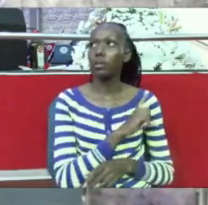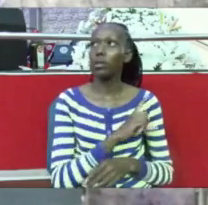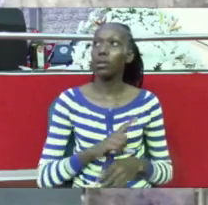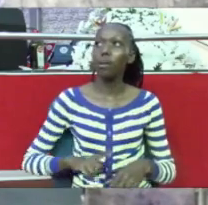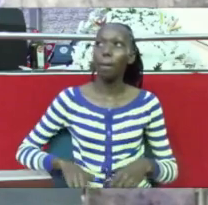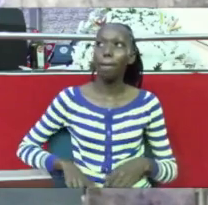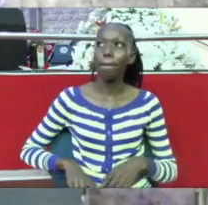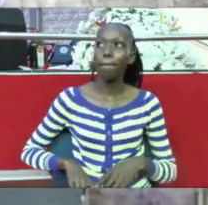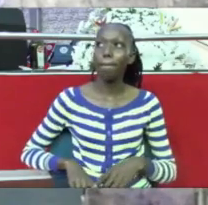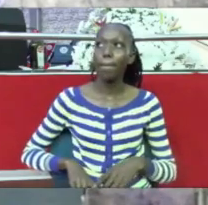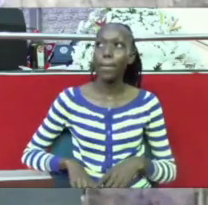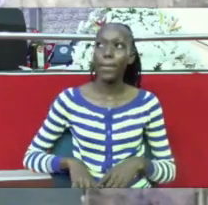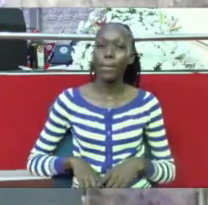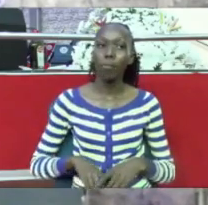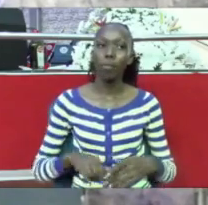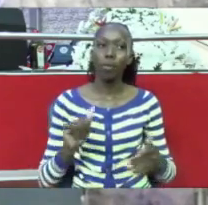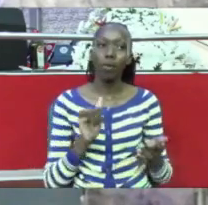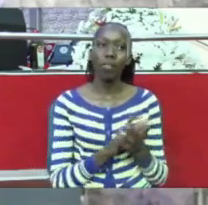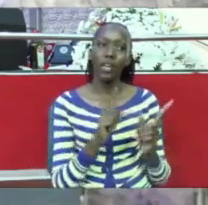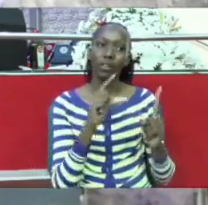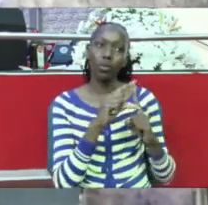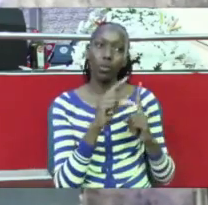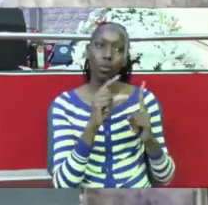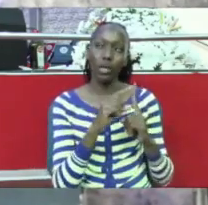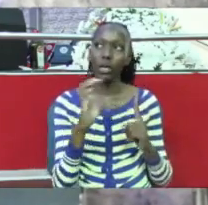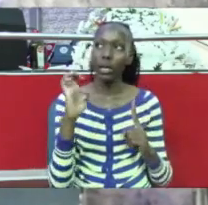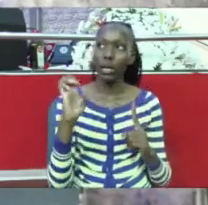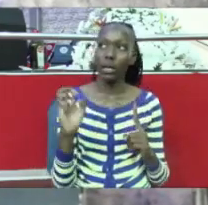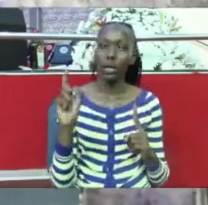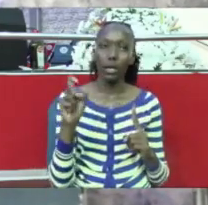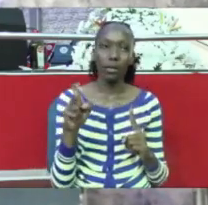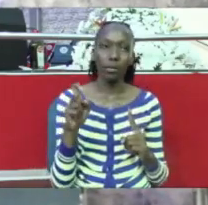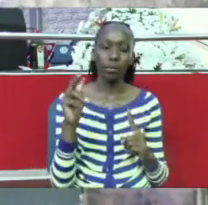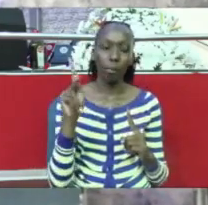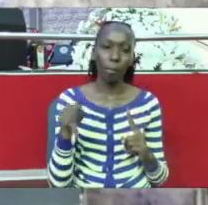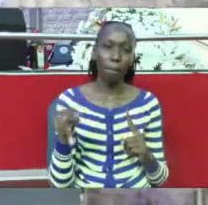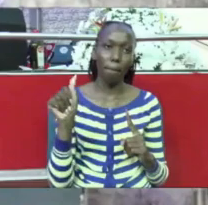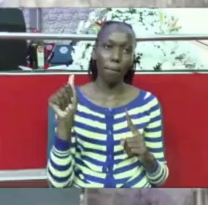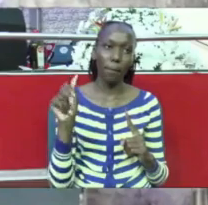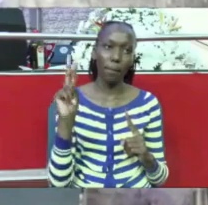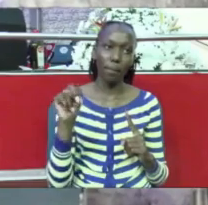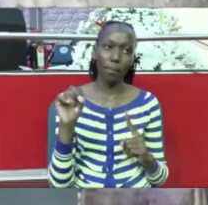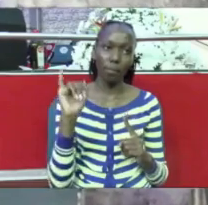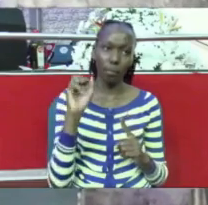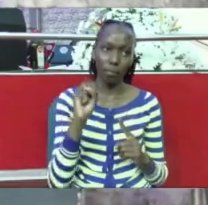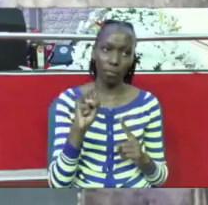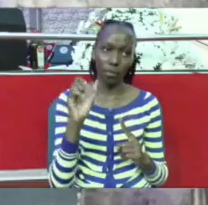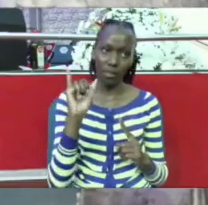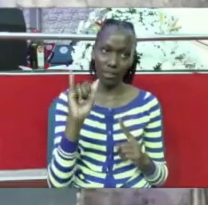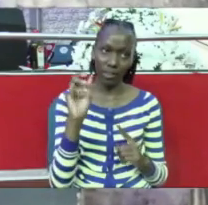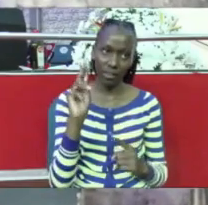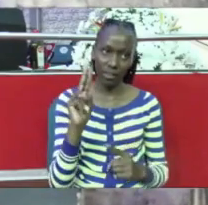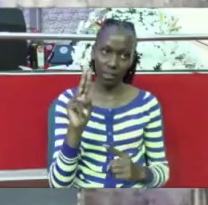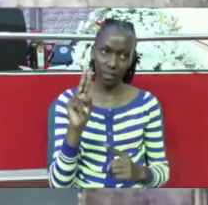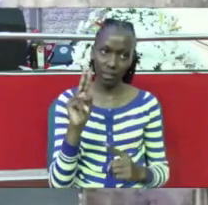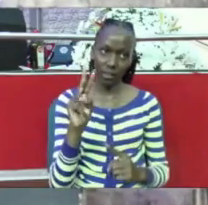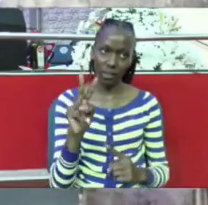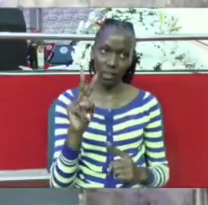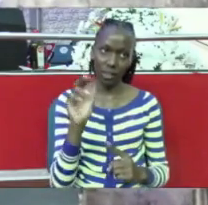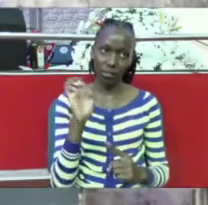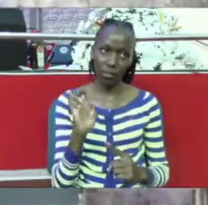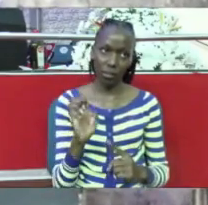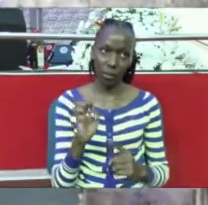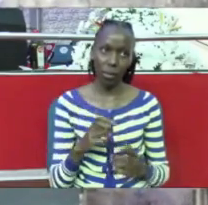And that word expansive means. Na ile neno ya kupanuka inamaanisha. Spacious. Kupatiwa nafasi kubwa. That means you'll